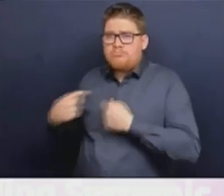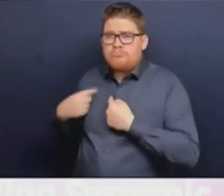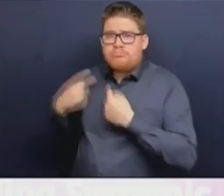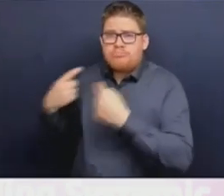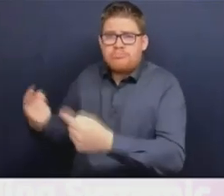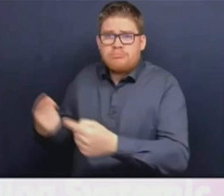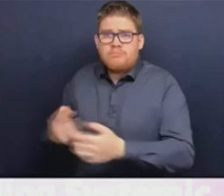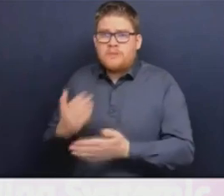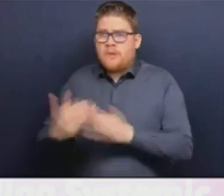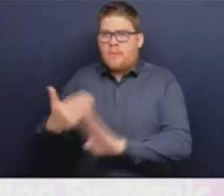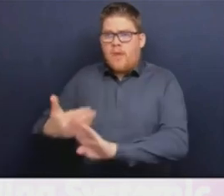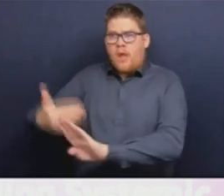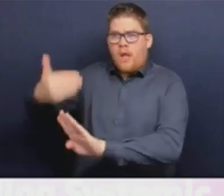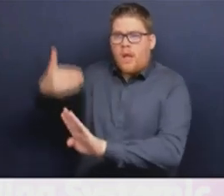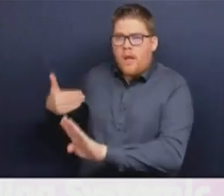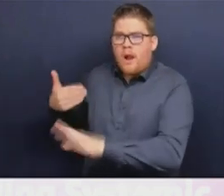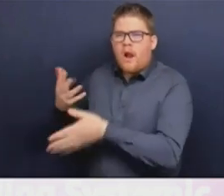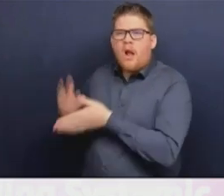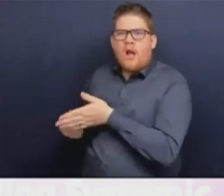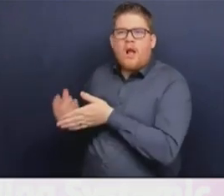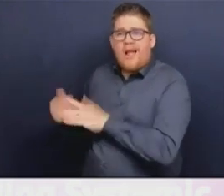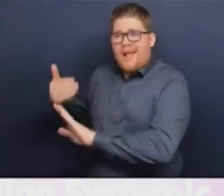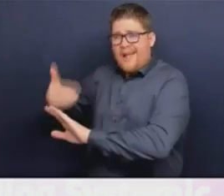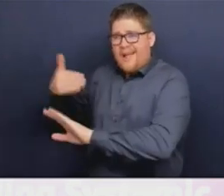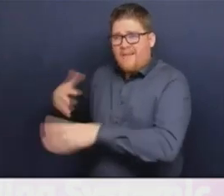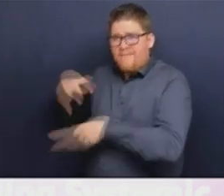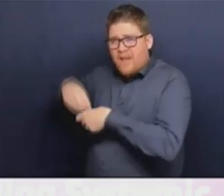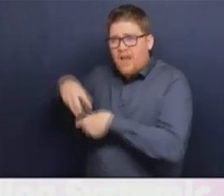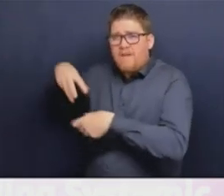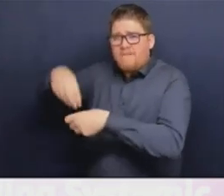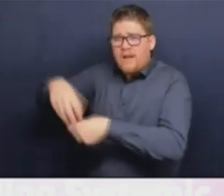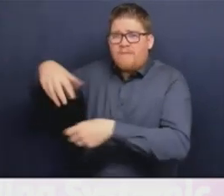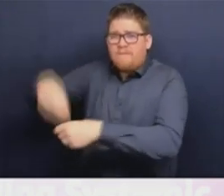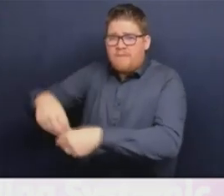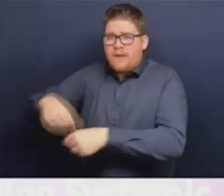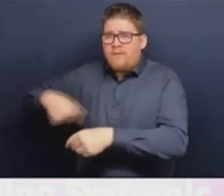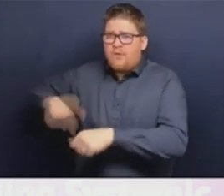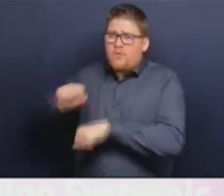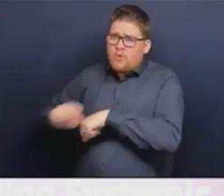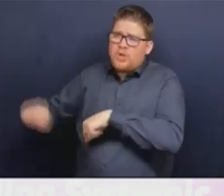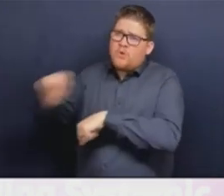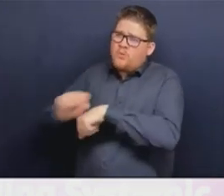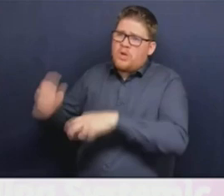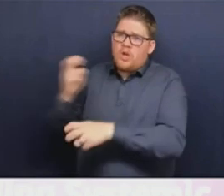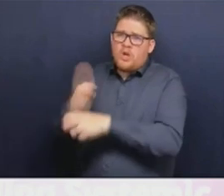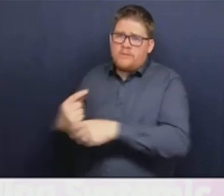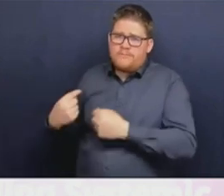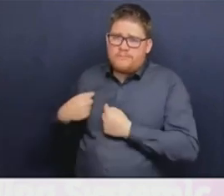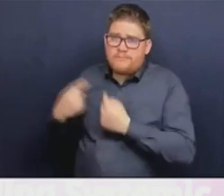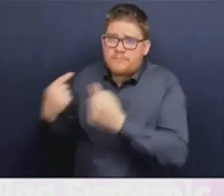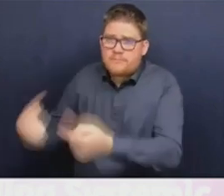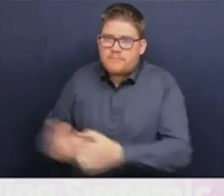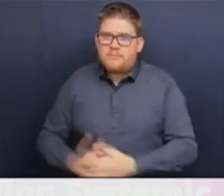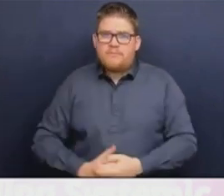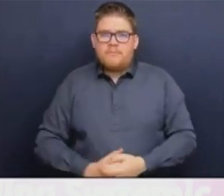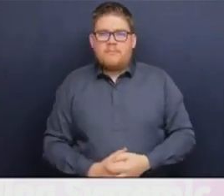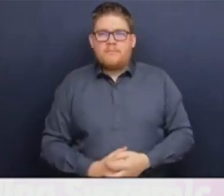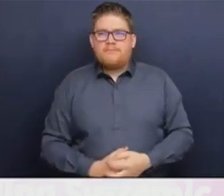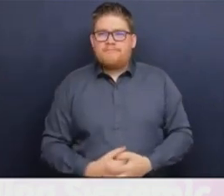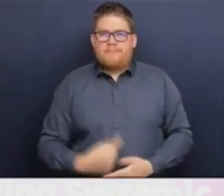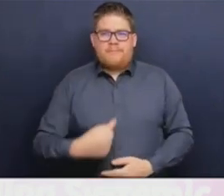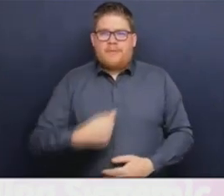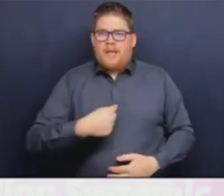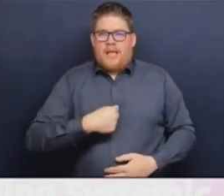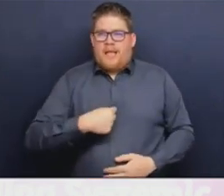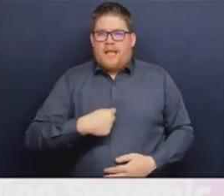of organizations or in front of government officials to put forward their case, I don't think they anticipated that there would be a solution in